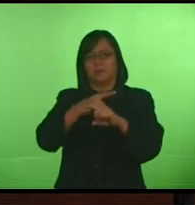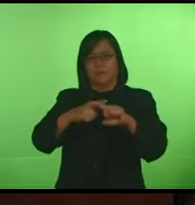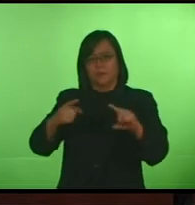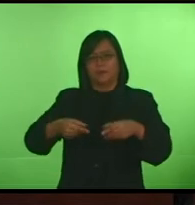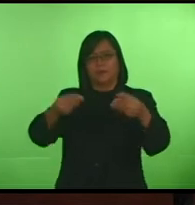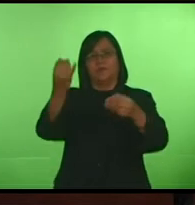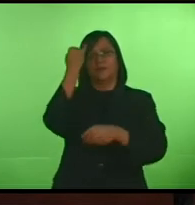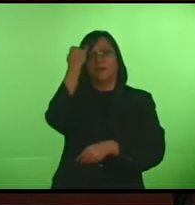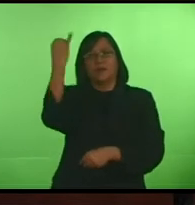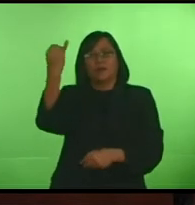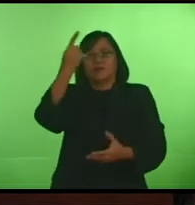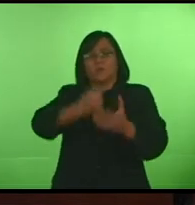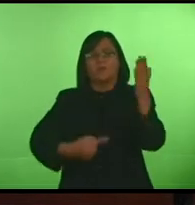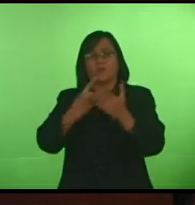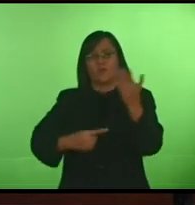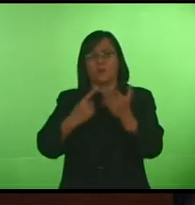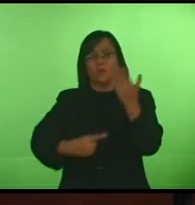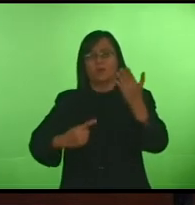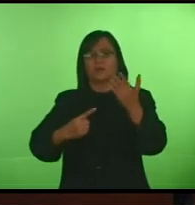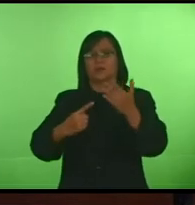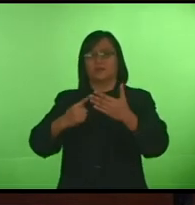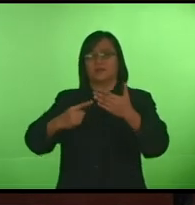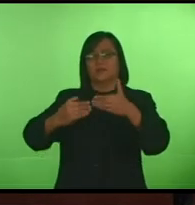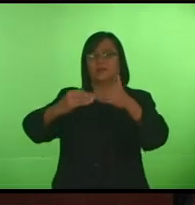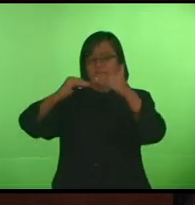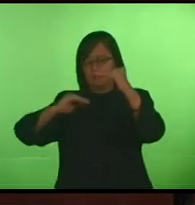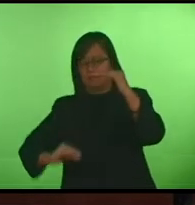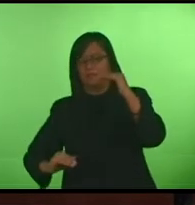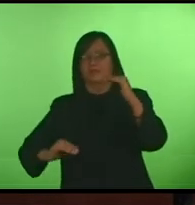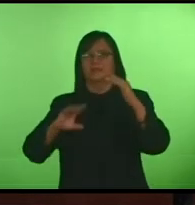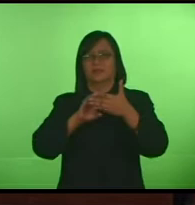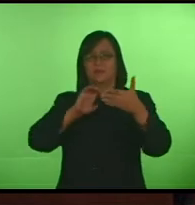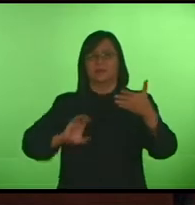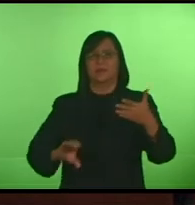idea of what is to come in the following paragraphs.